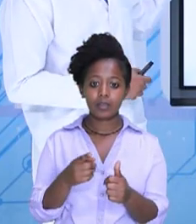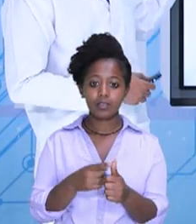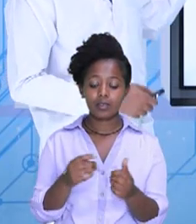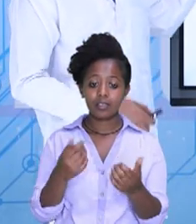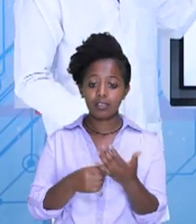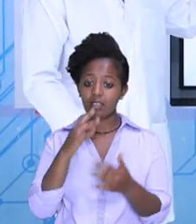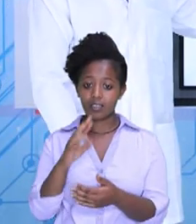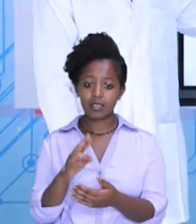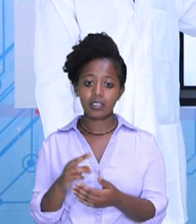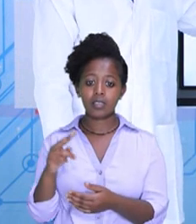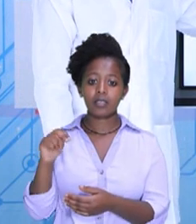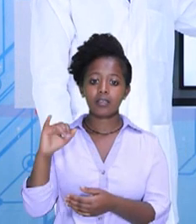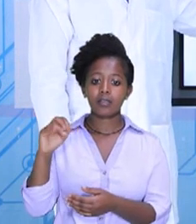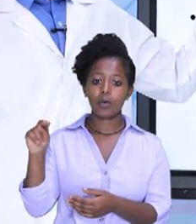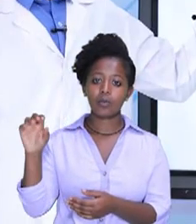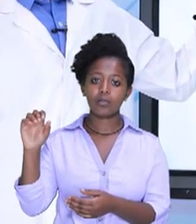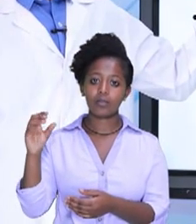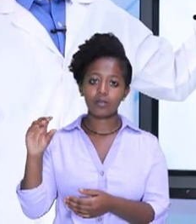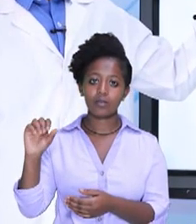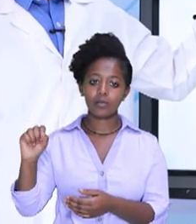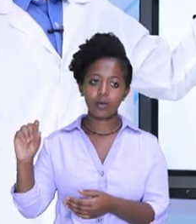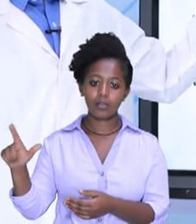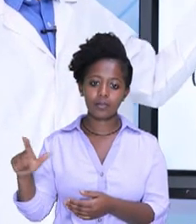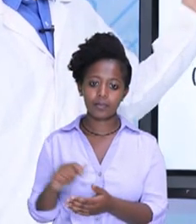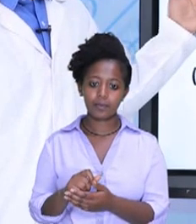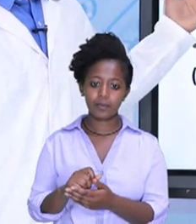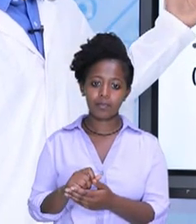These are nitosol,